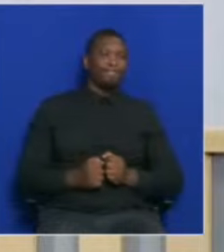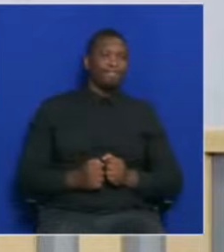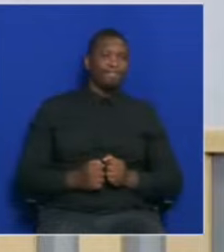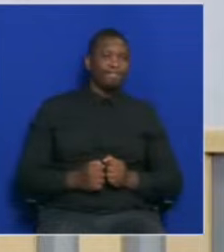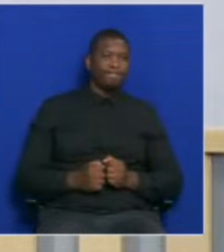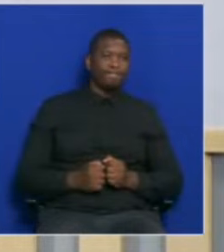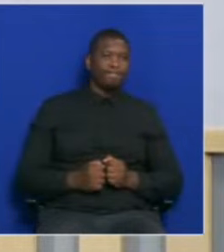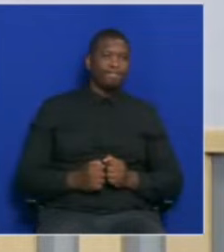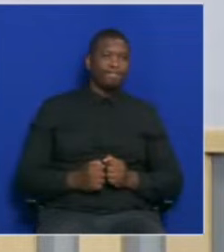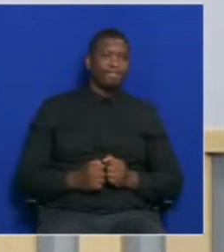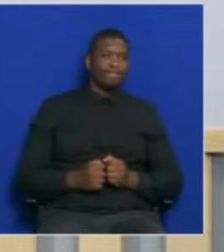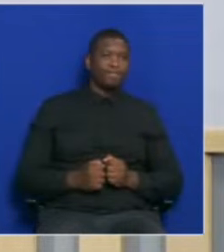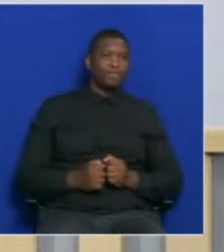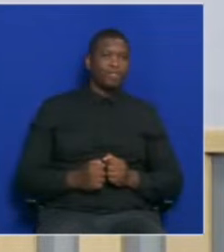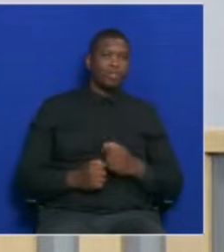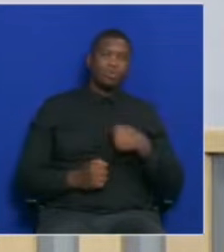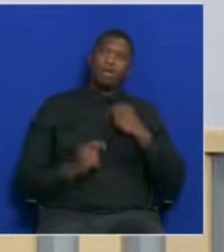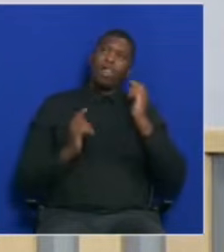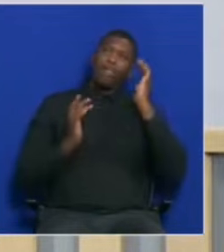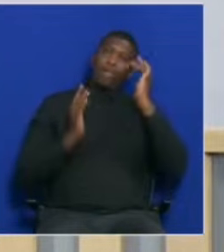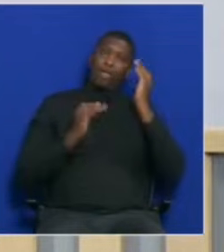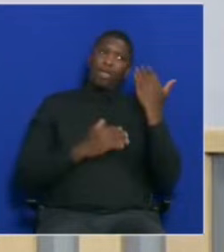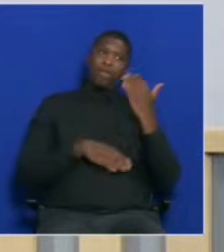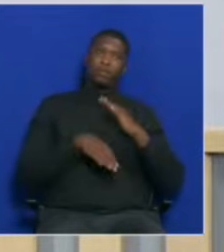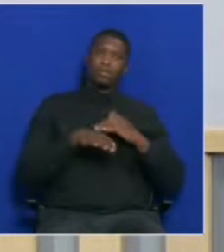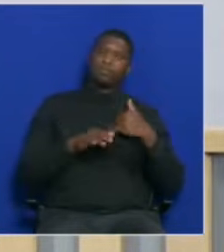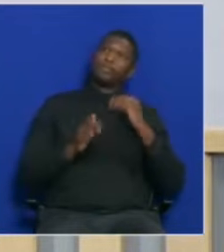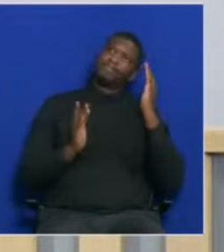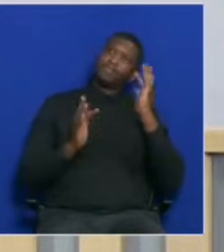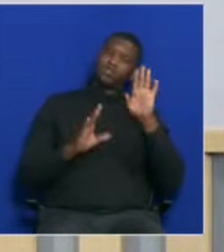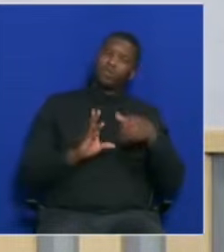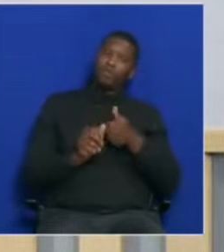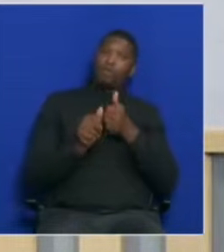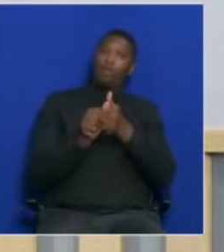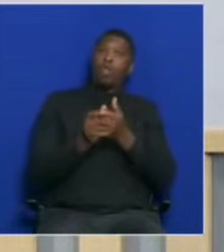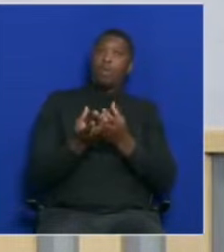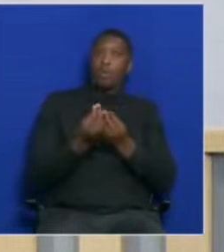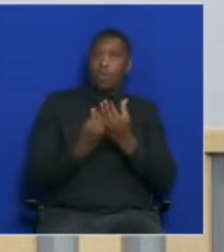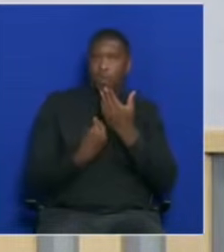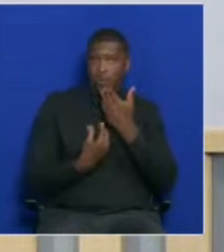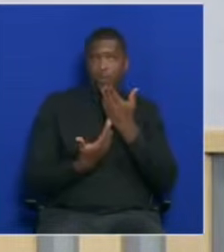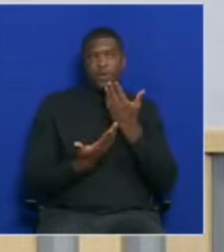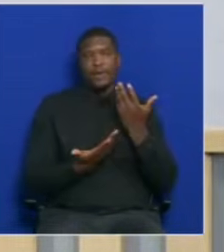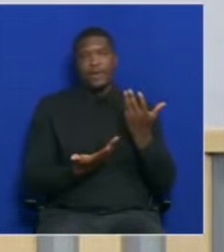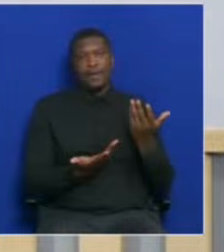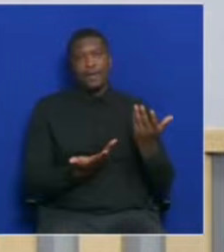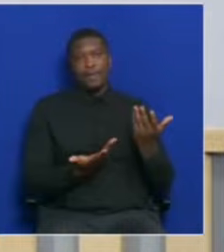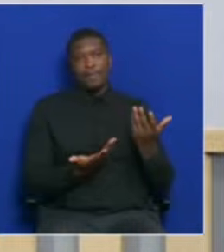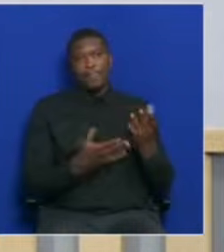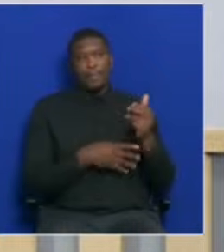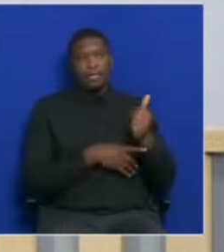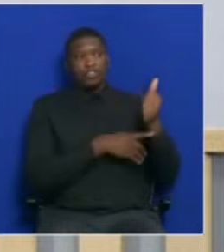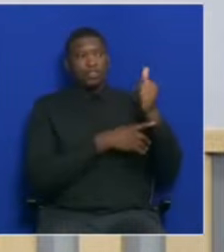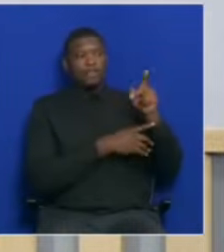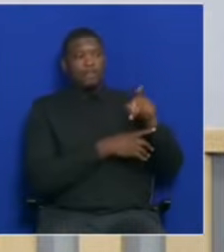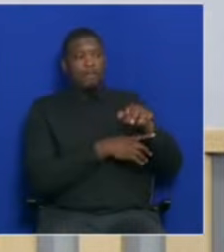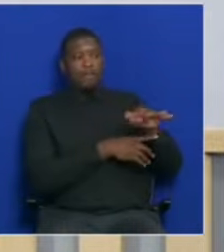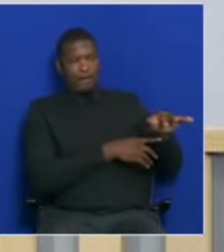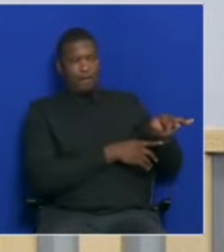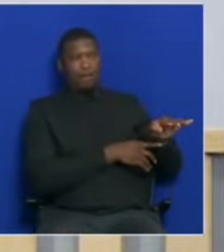my thinking at the time was that I will then follow up with Chief Perumal about this matter.